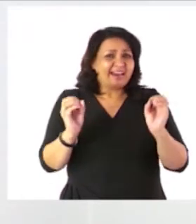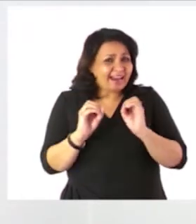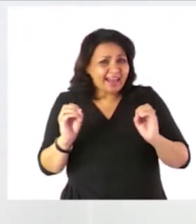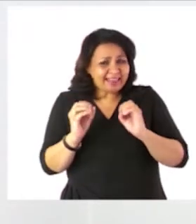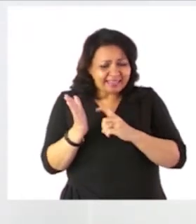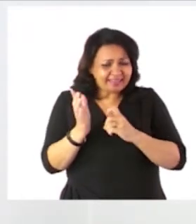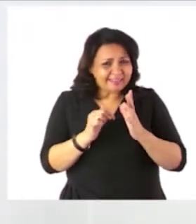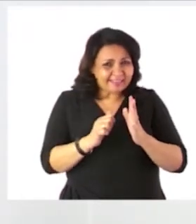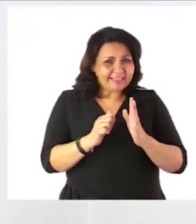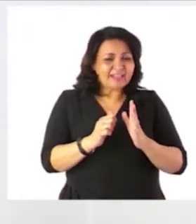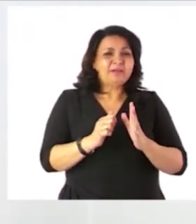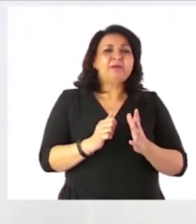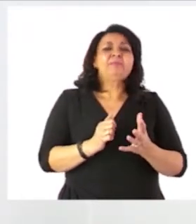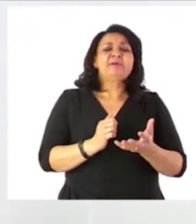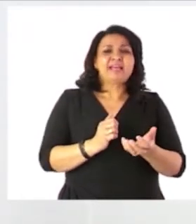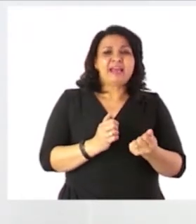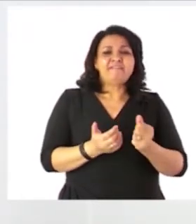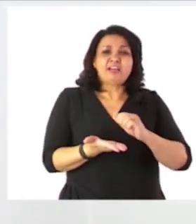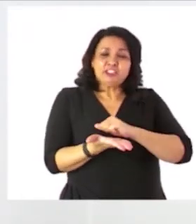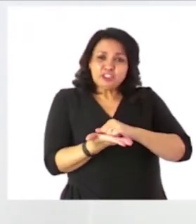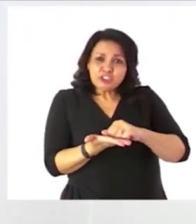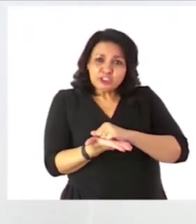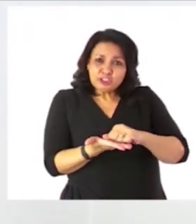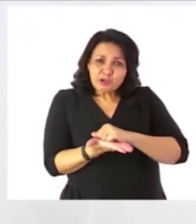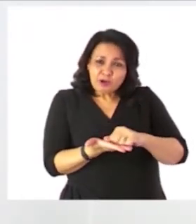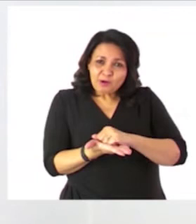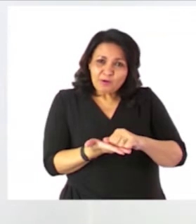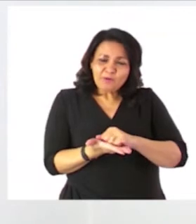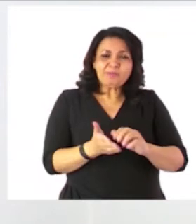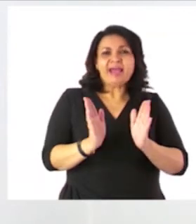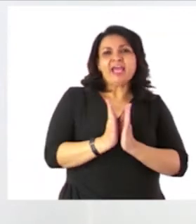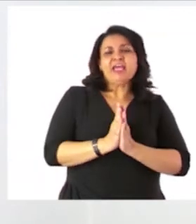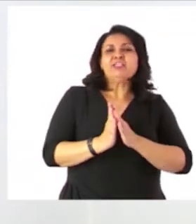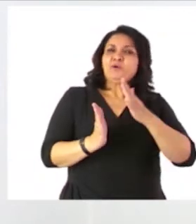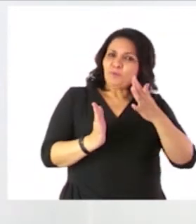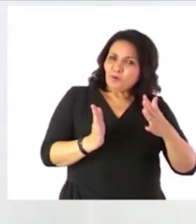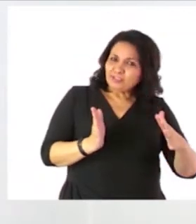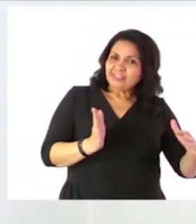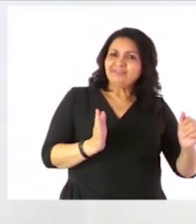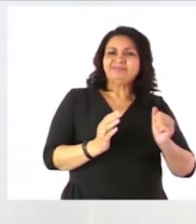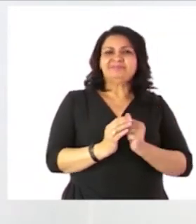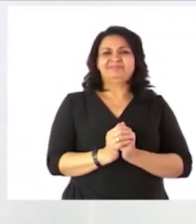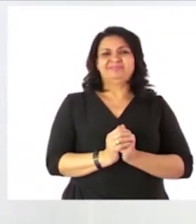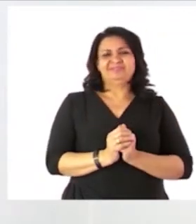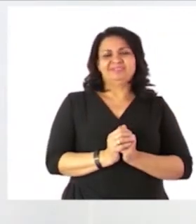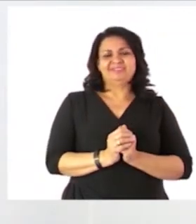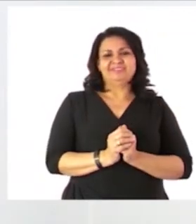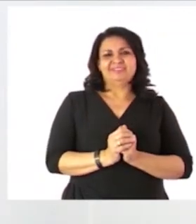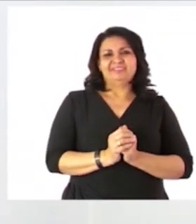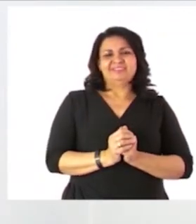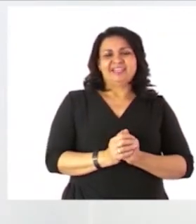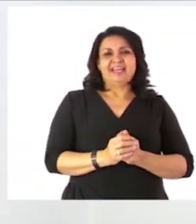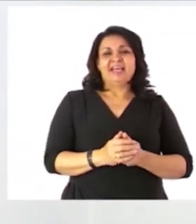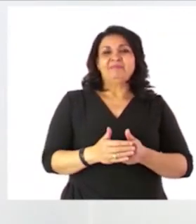have sanitizer, remember to use soap and running water. And now, before